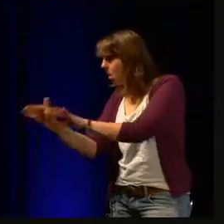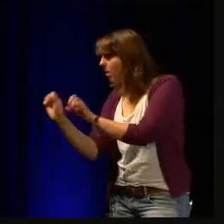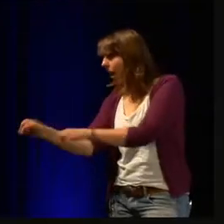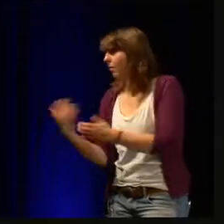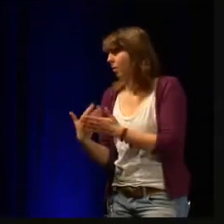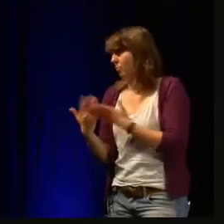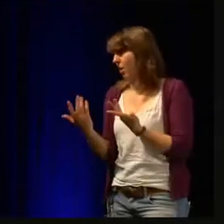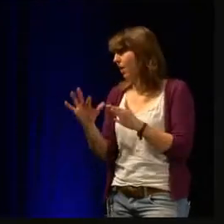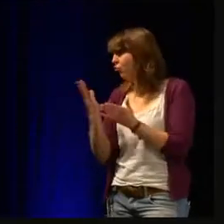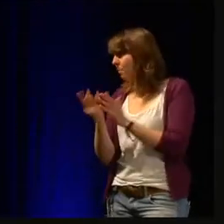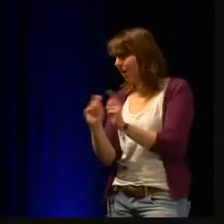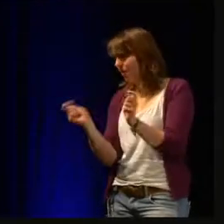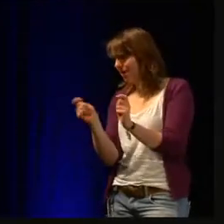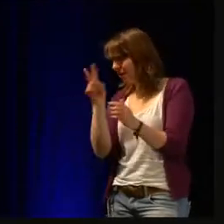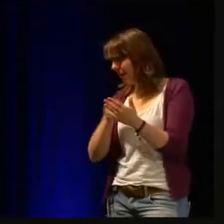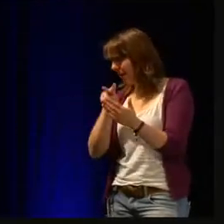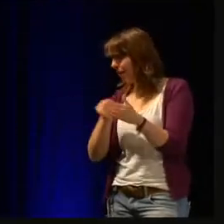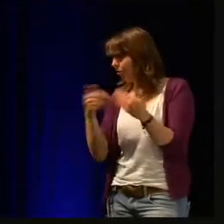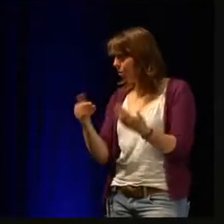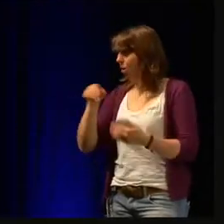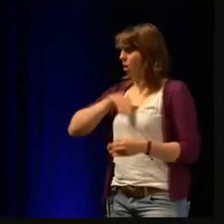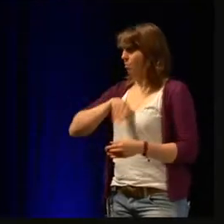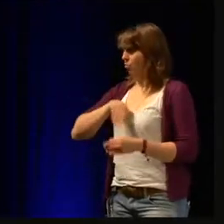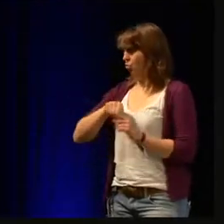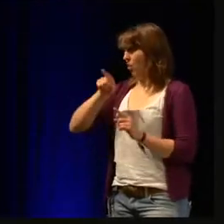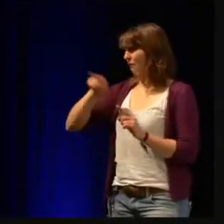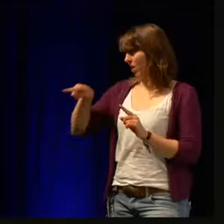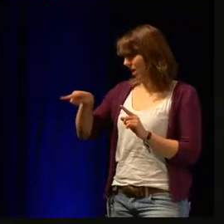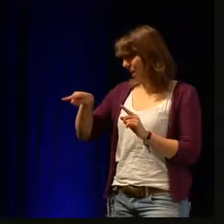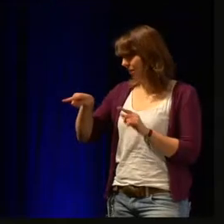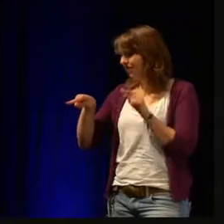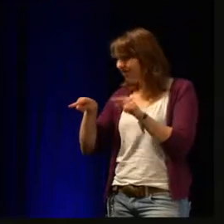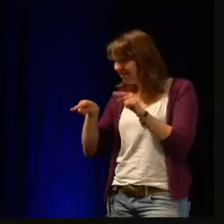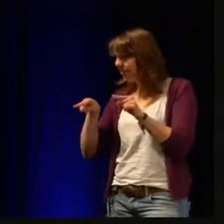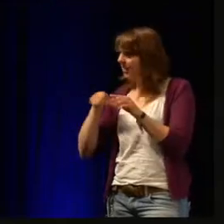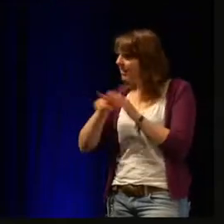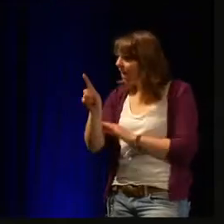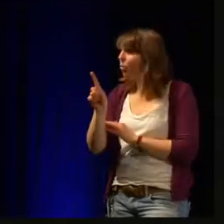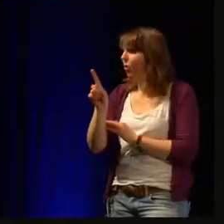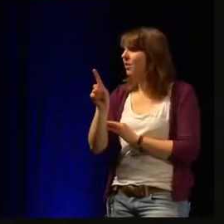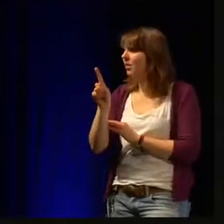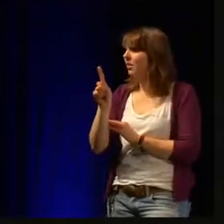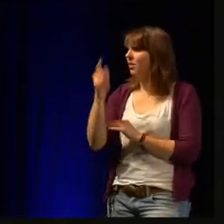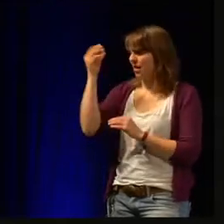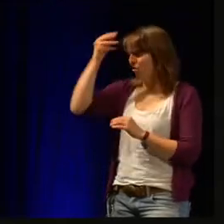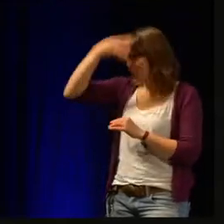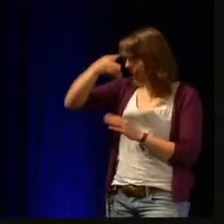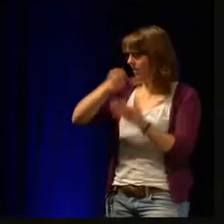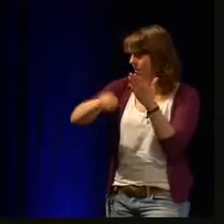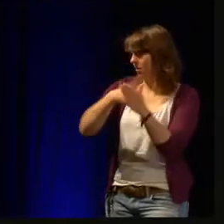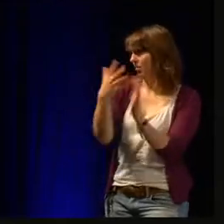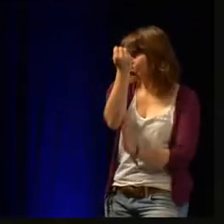of voters that are more likely to be convinced to vote for your own party. And this